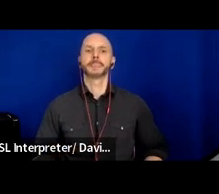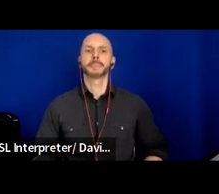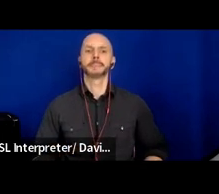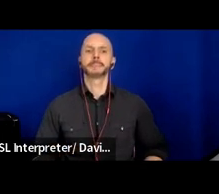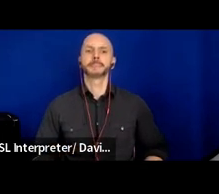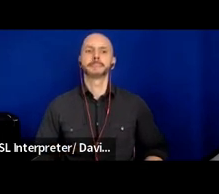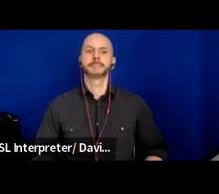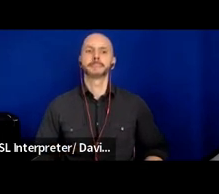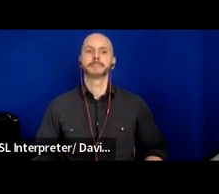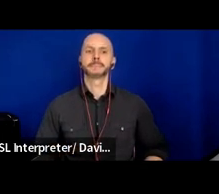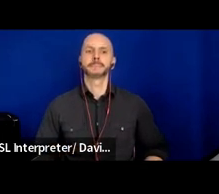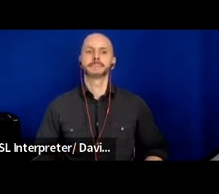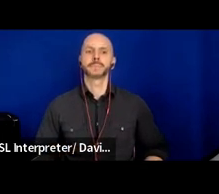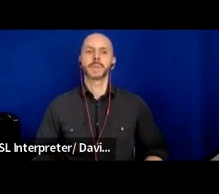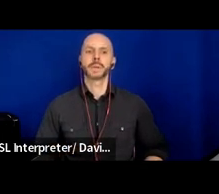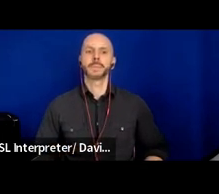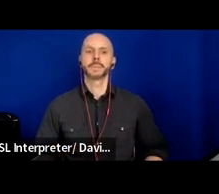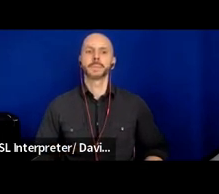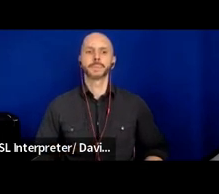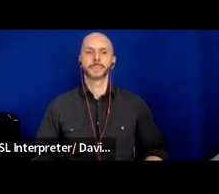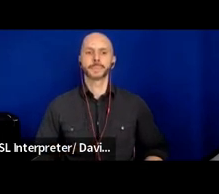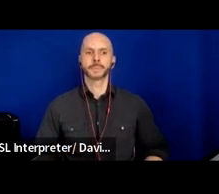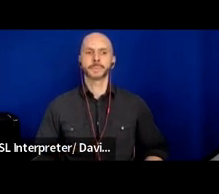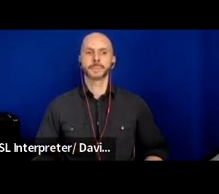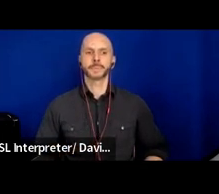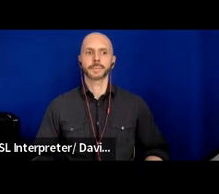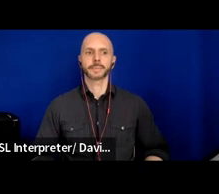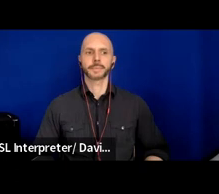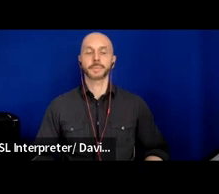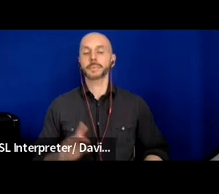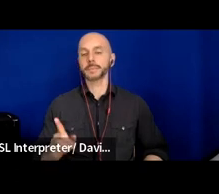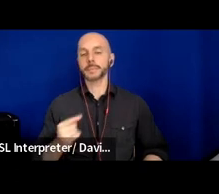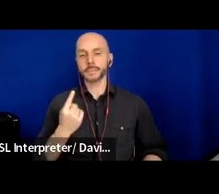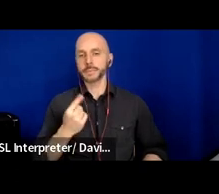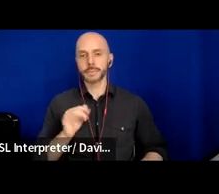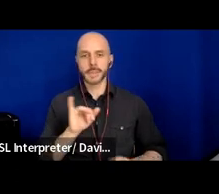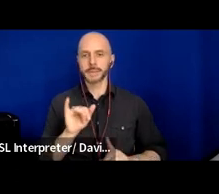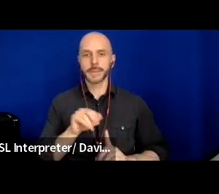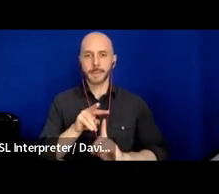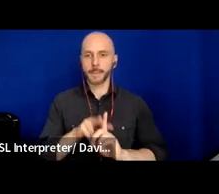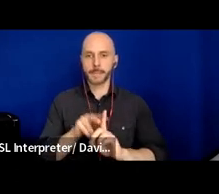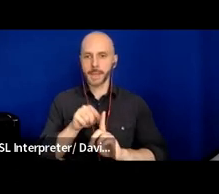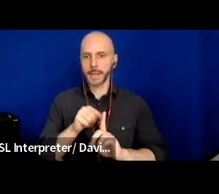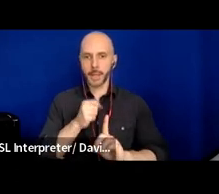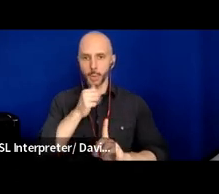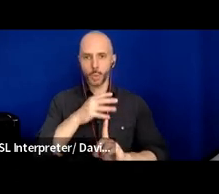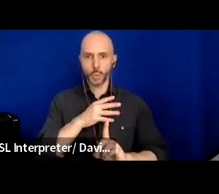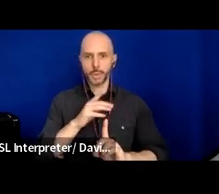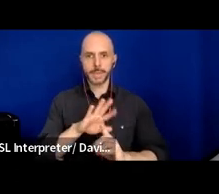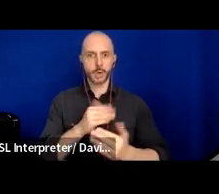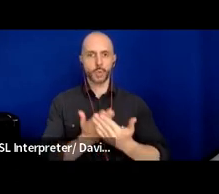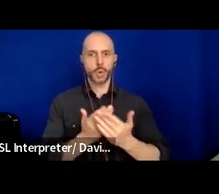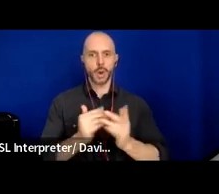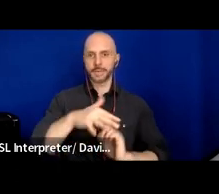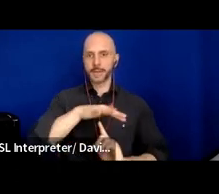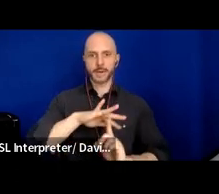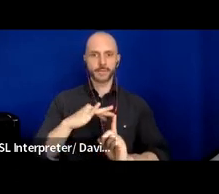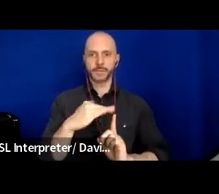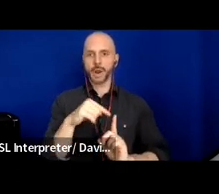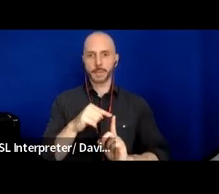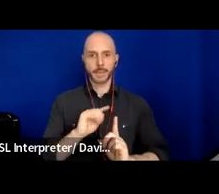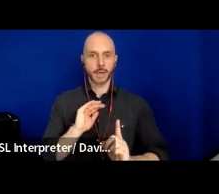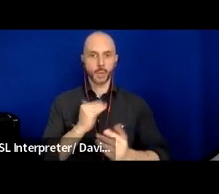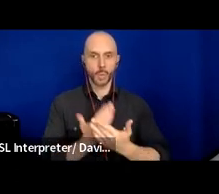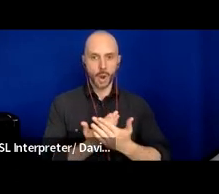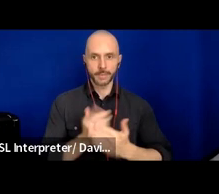being traditionally male and environments, if they suddenly show up and are able to function and perform in the same way that traditionally men have in those environments, they get those kinds of